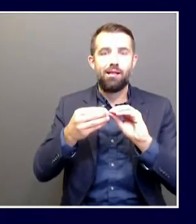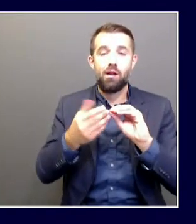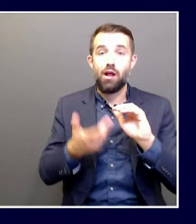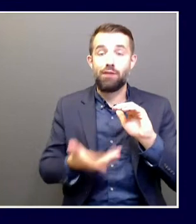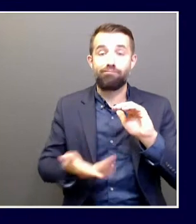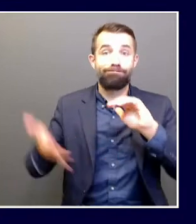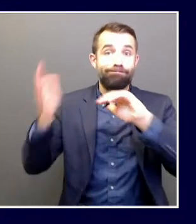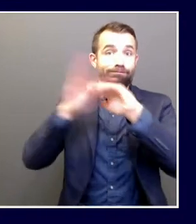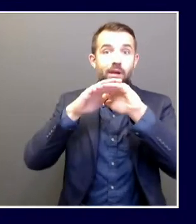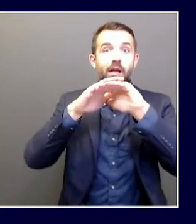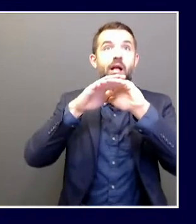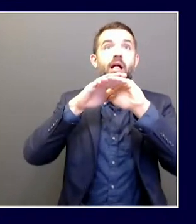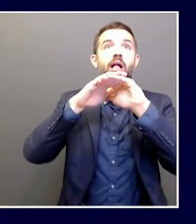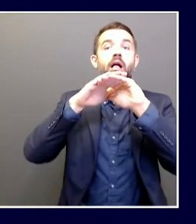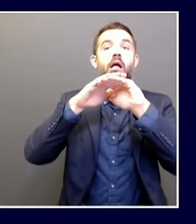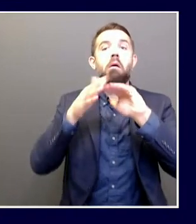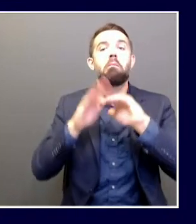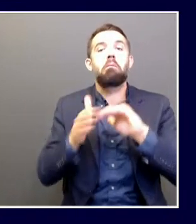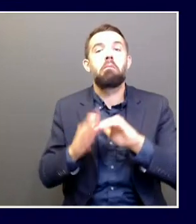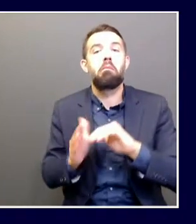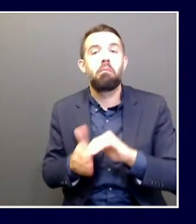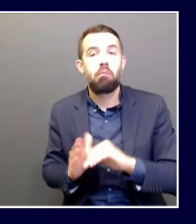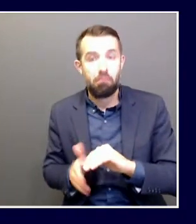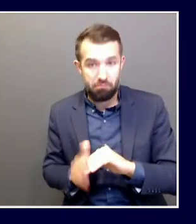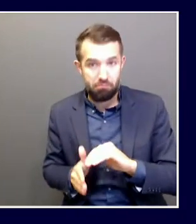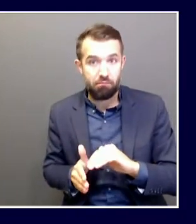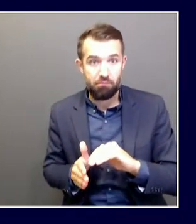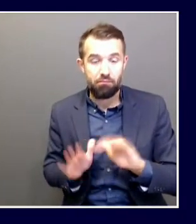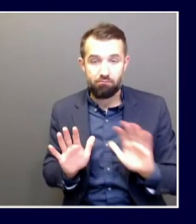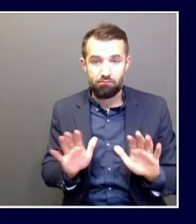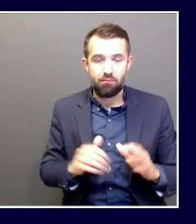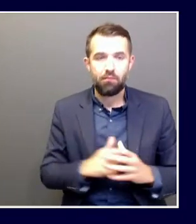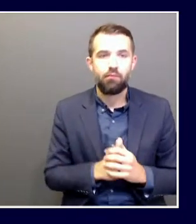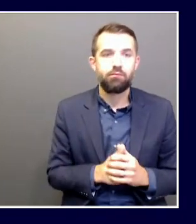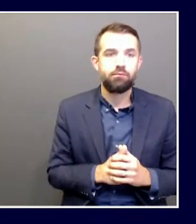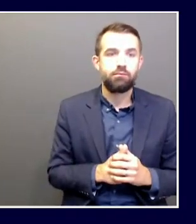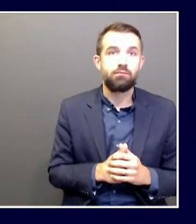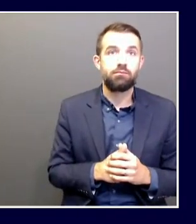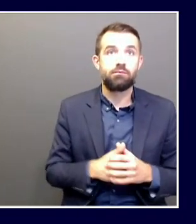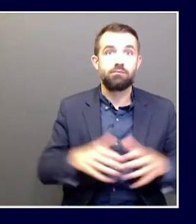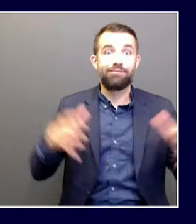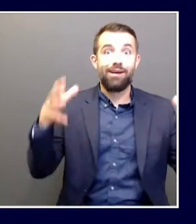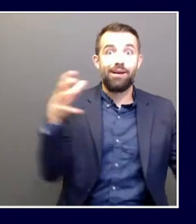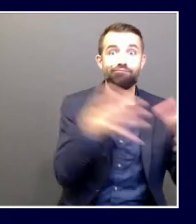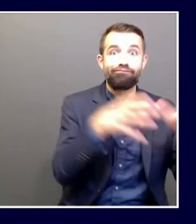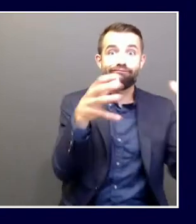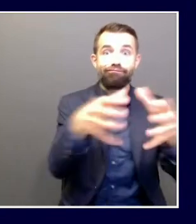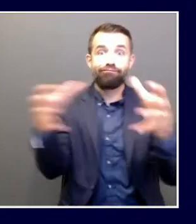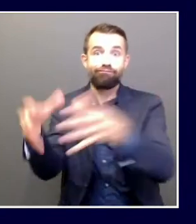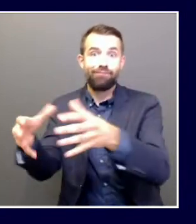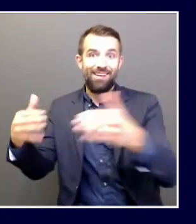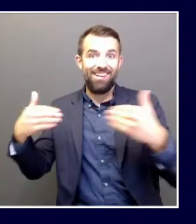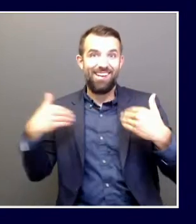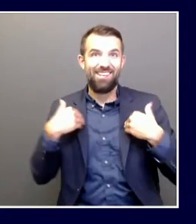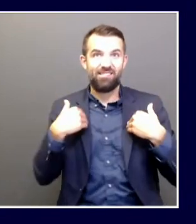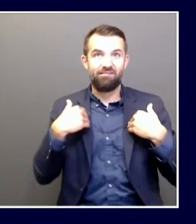And then after a high number of folks have been infected because they were susceptible, the virus tends